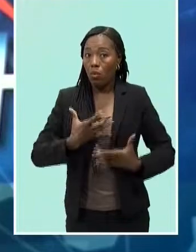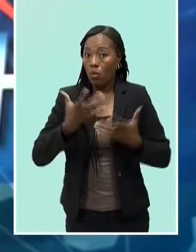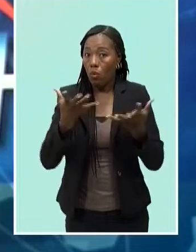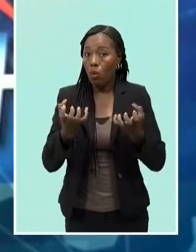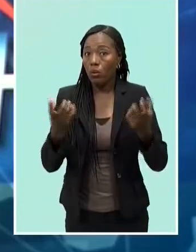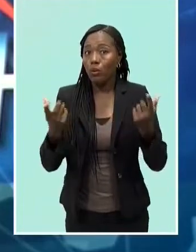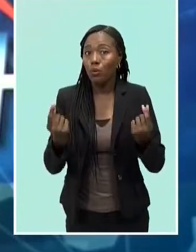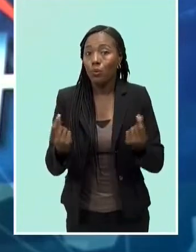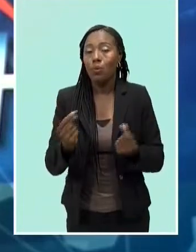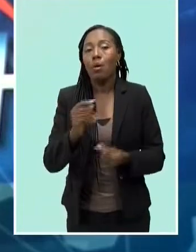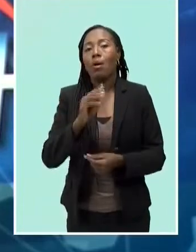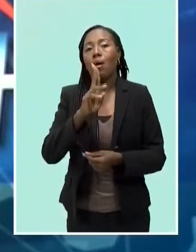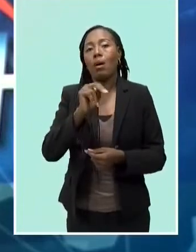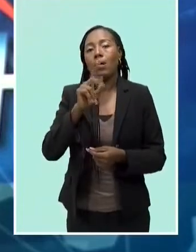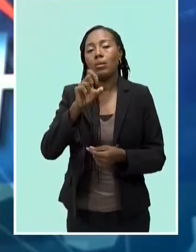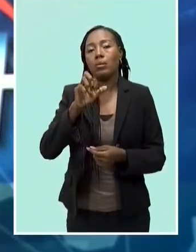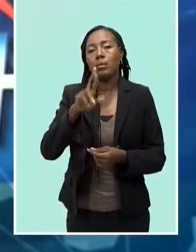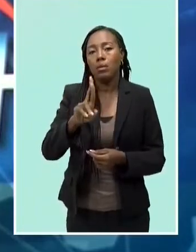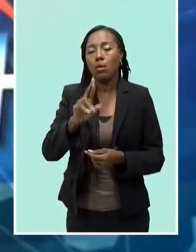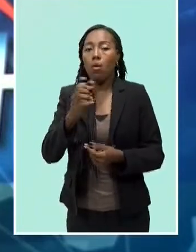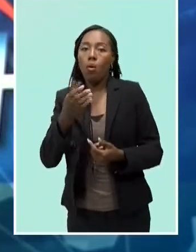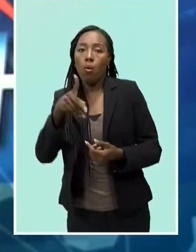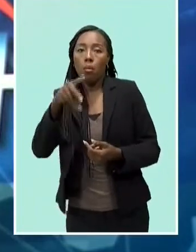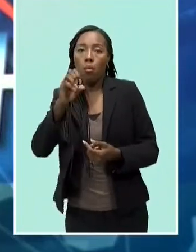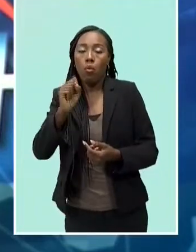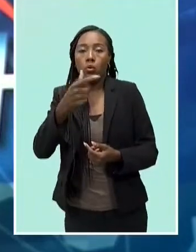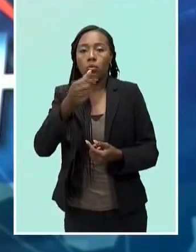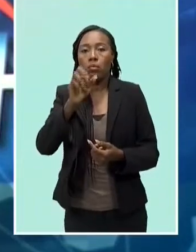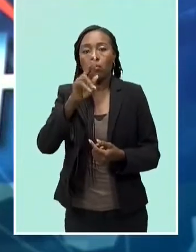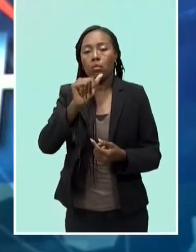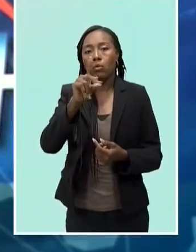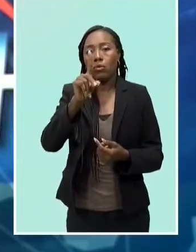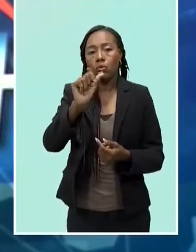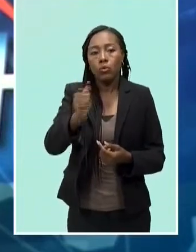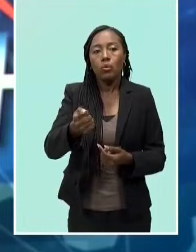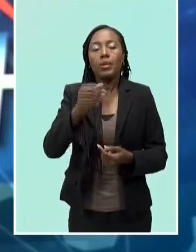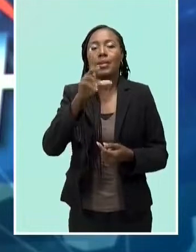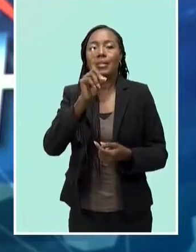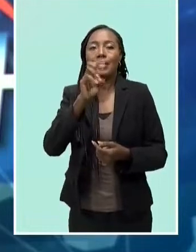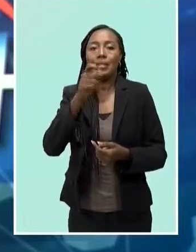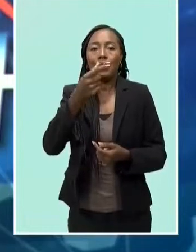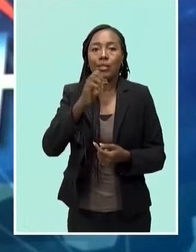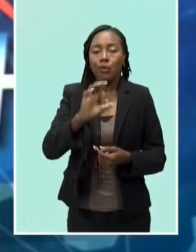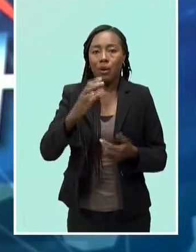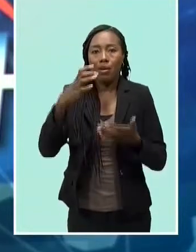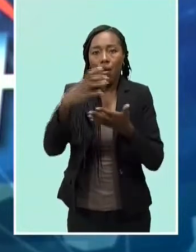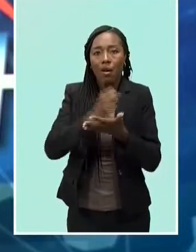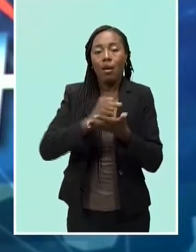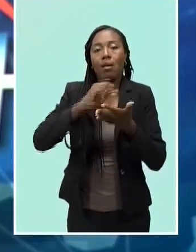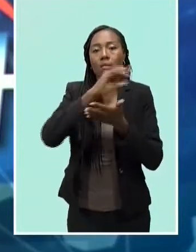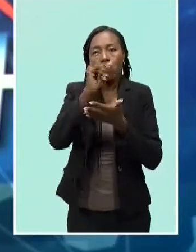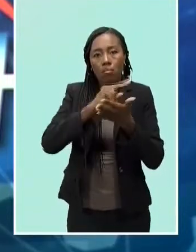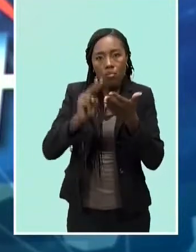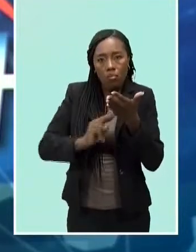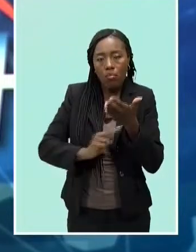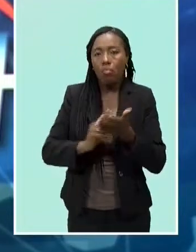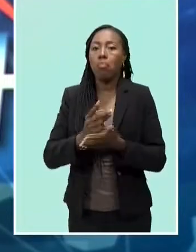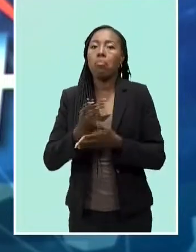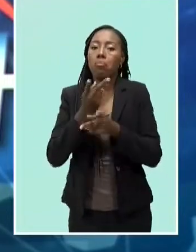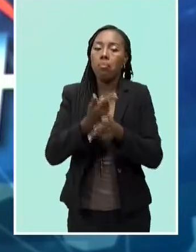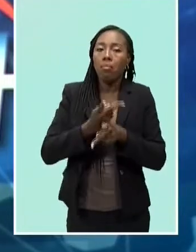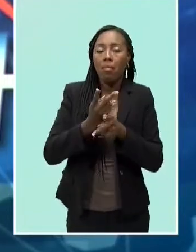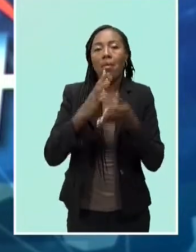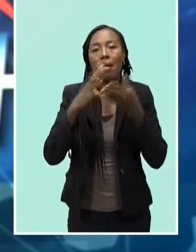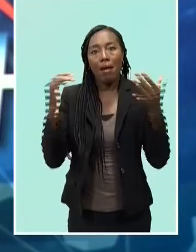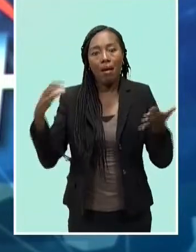an undergraduate or postgraduate degree in art therapy now have an opportunity to do so. According to Acting Minister of Education, Senator